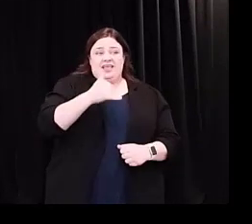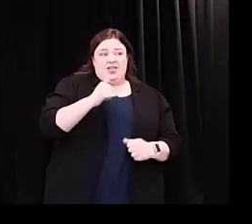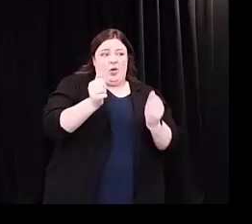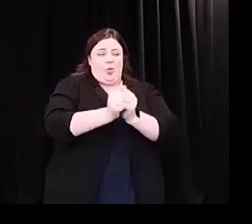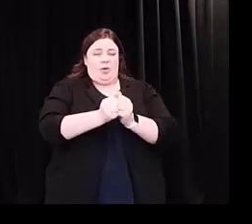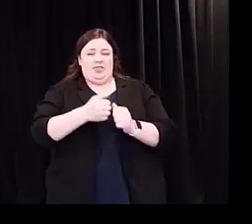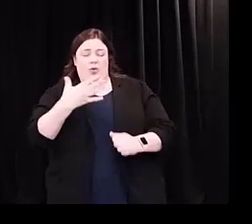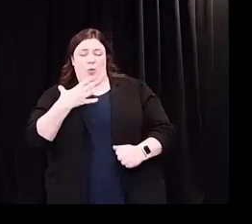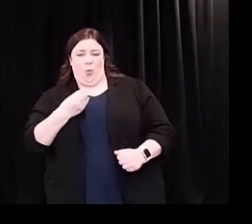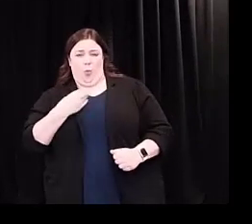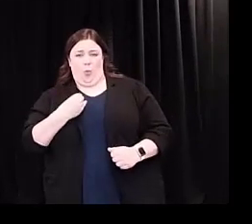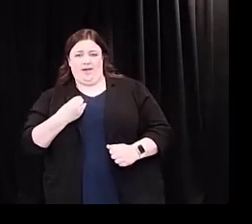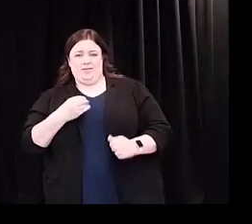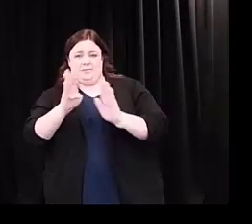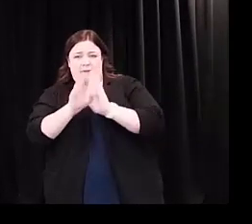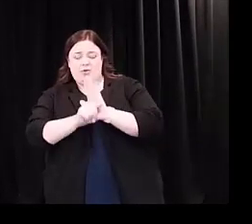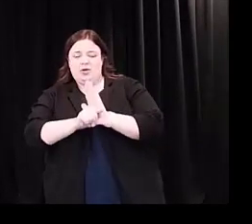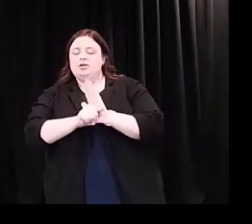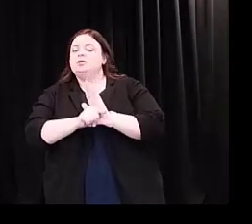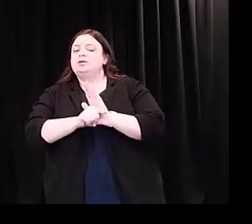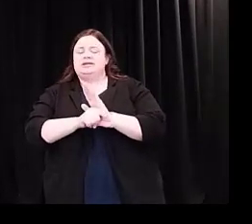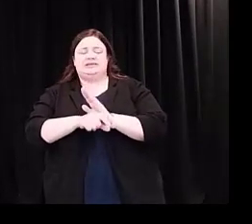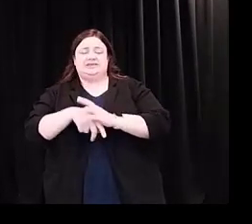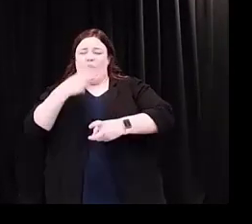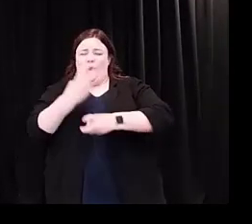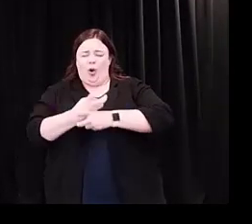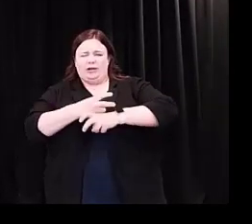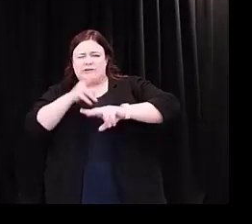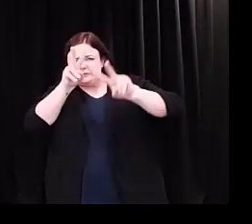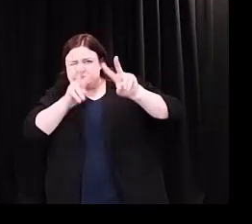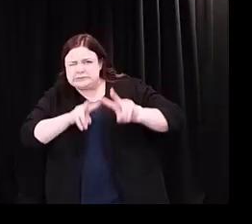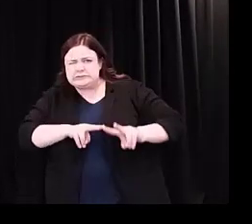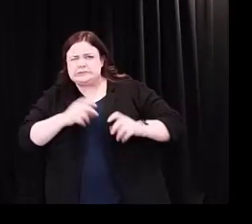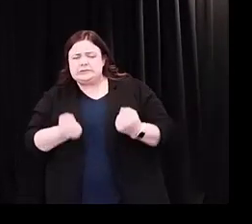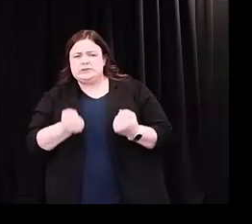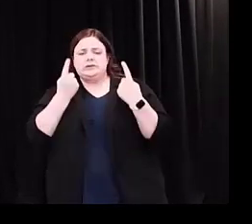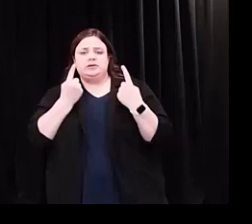it, that's painful. That's hard to read.